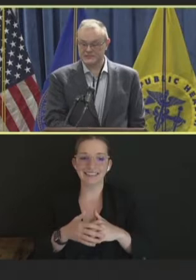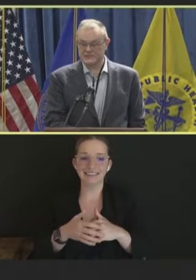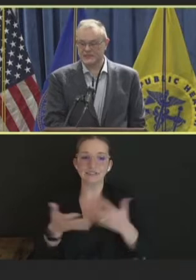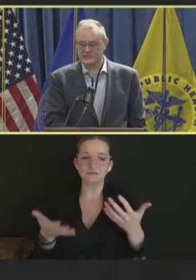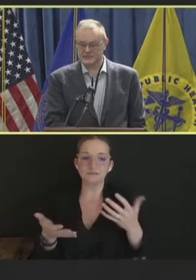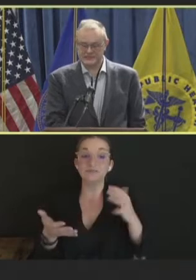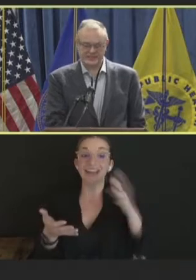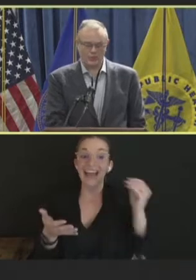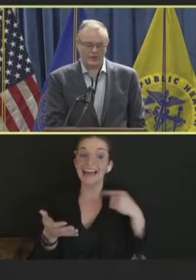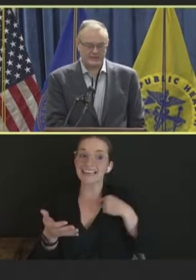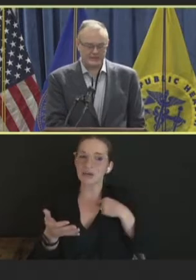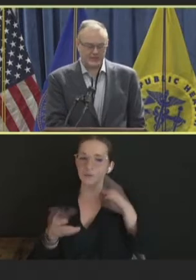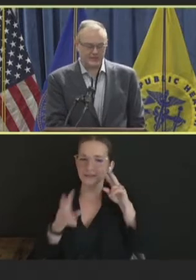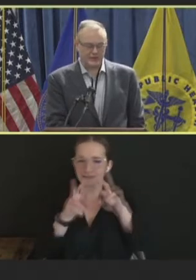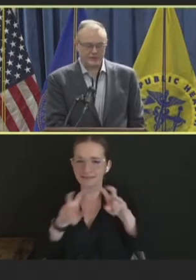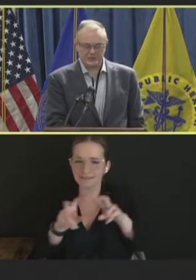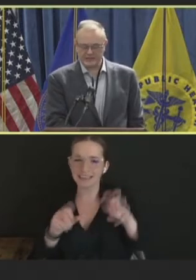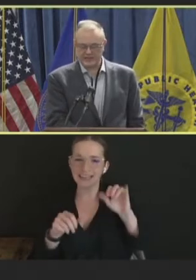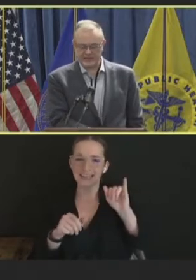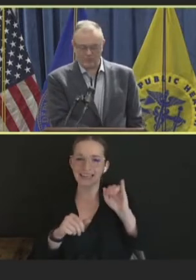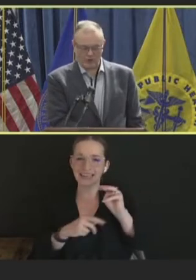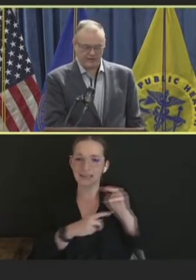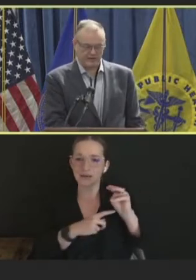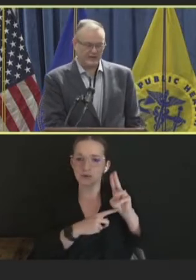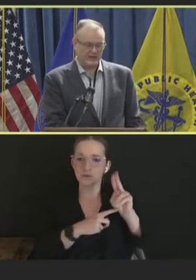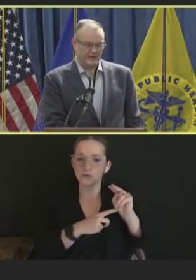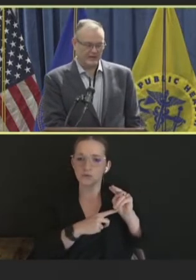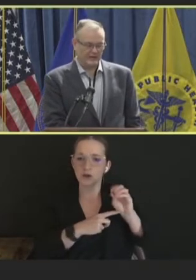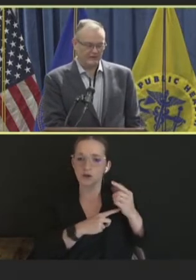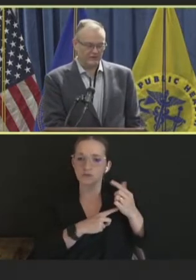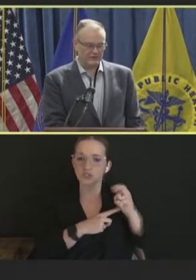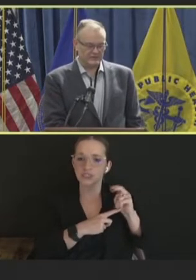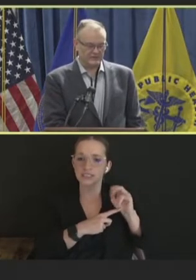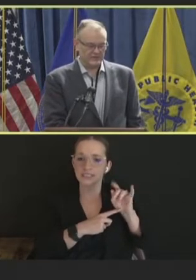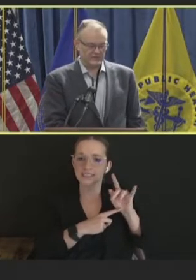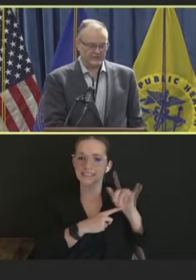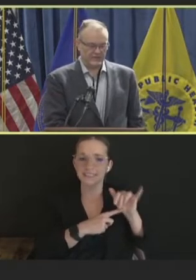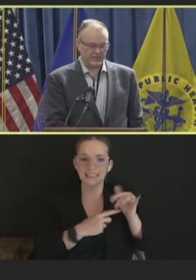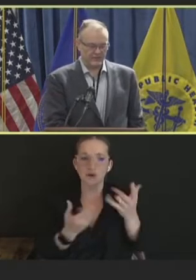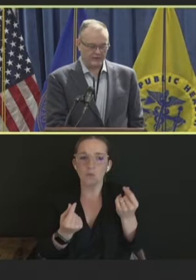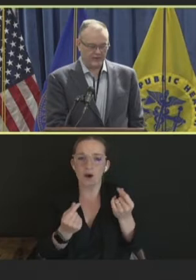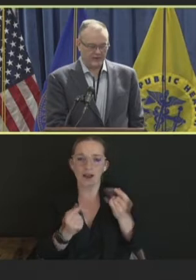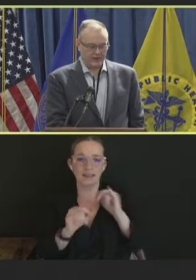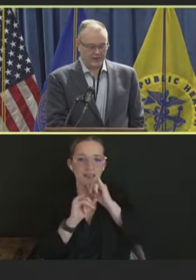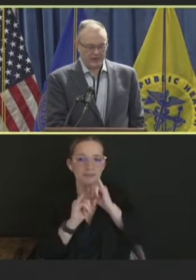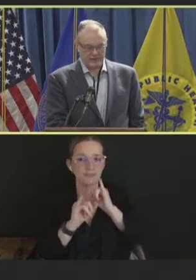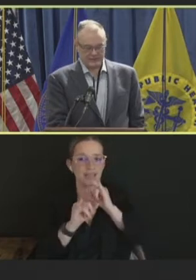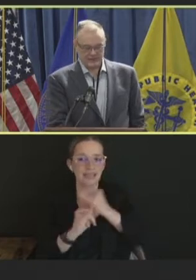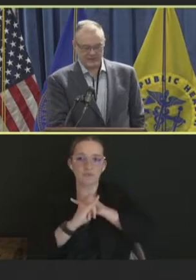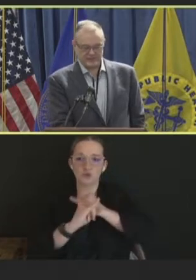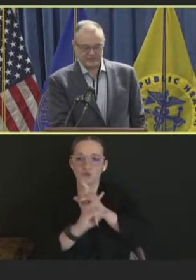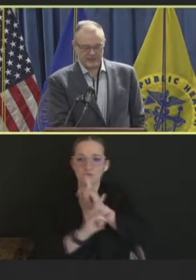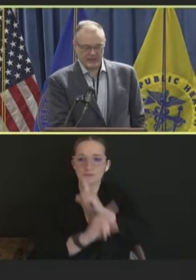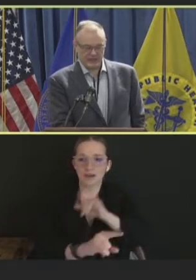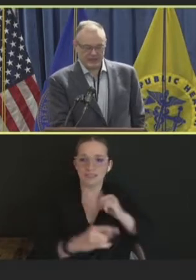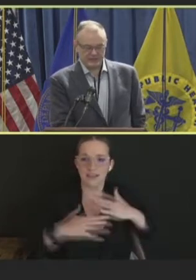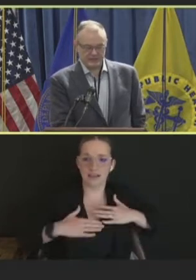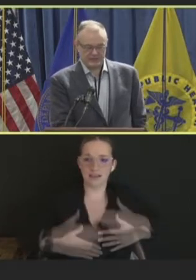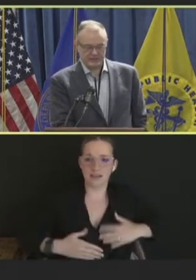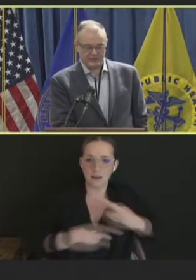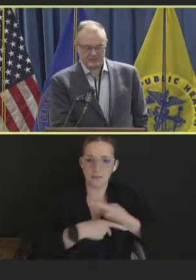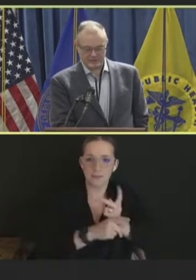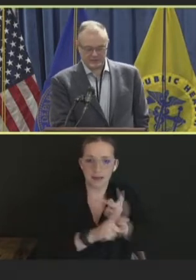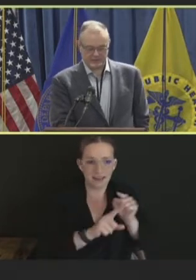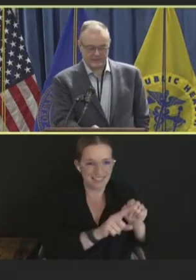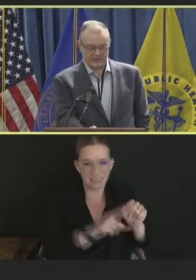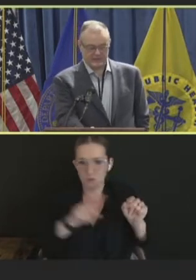immunogenicity study to say, what is the immunogenicity of one versus another? So this is the population.